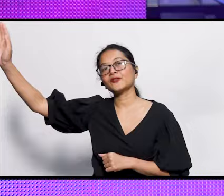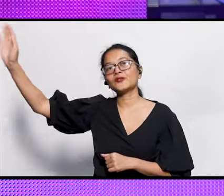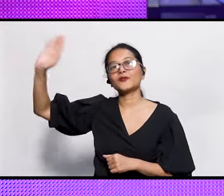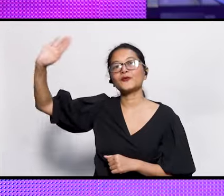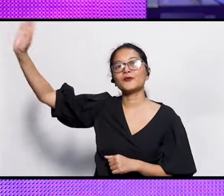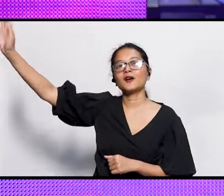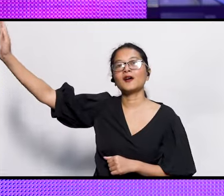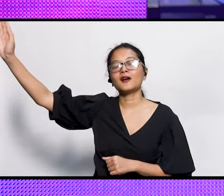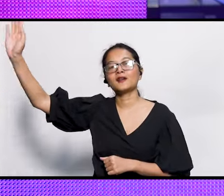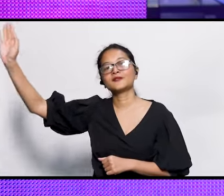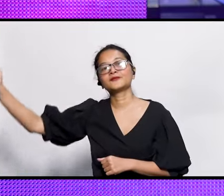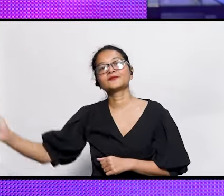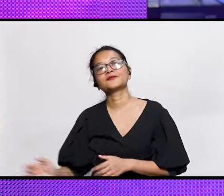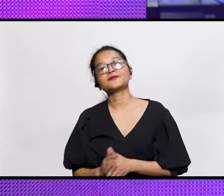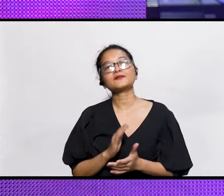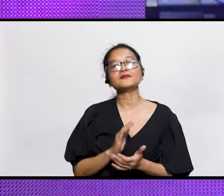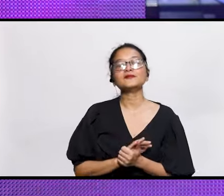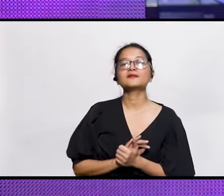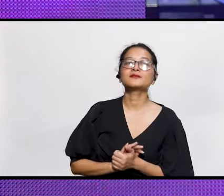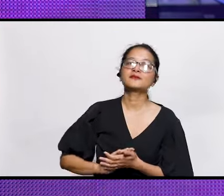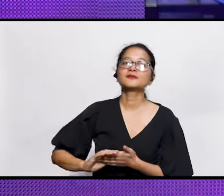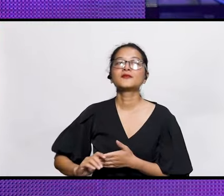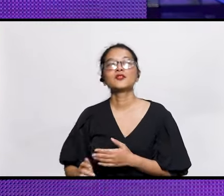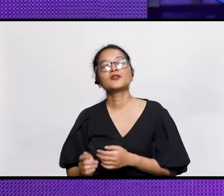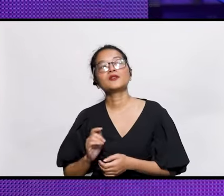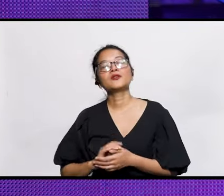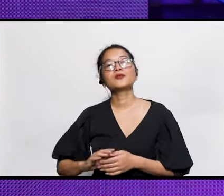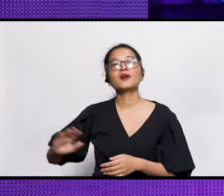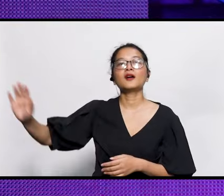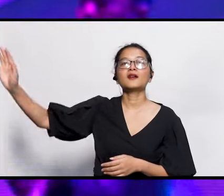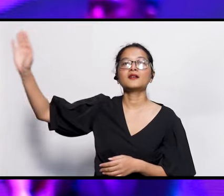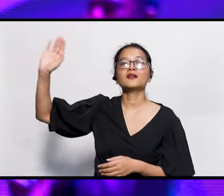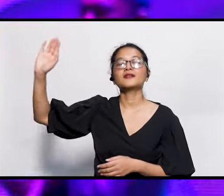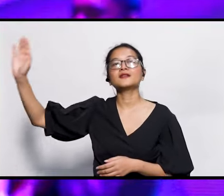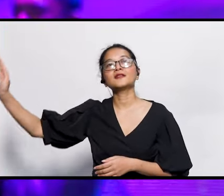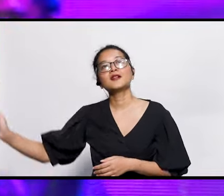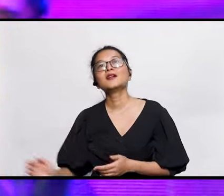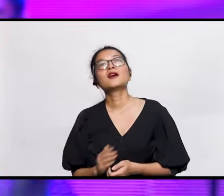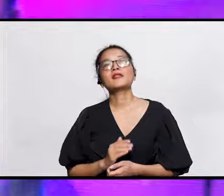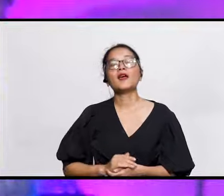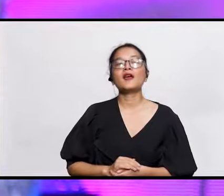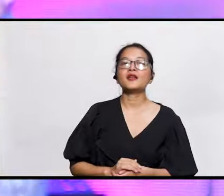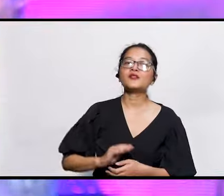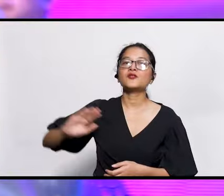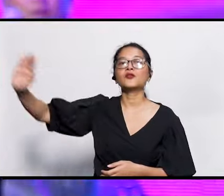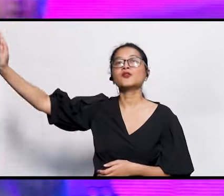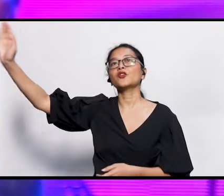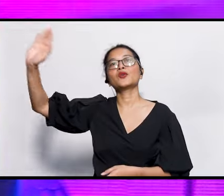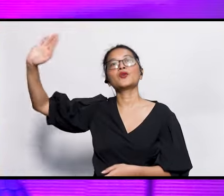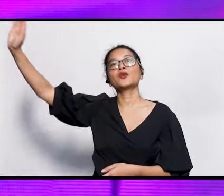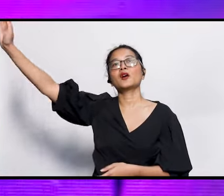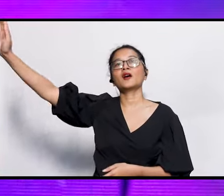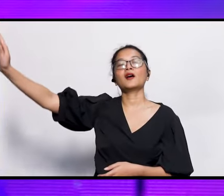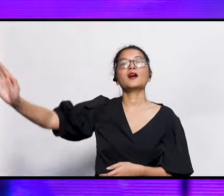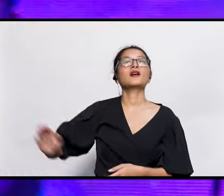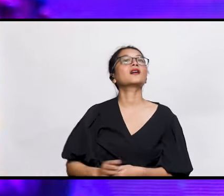is who you are That is who you are That is who you are That is who